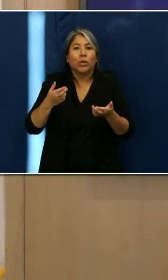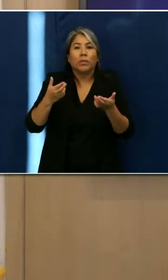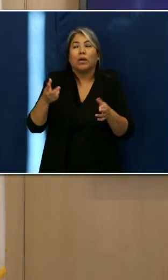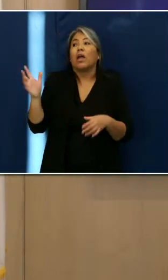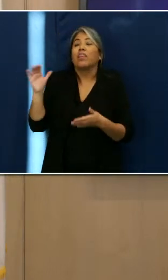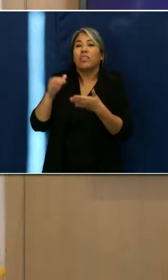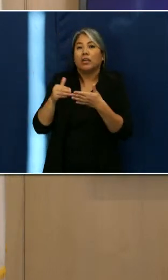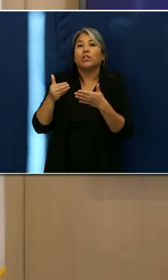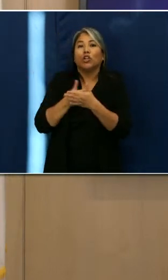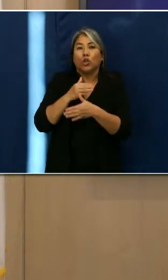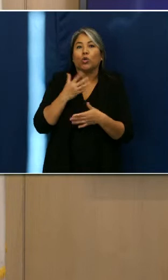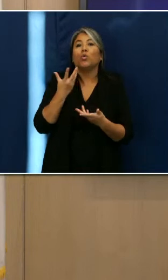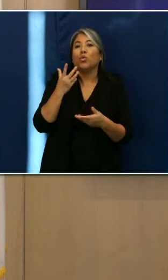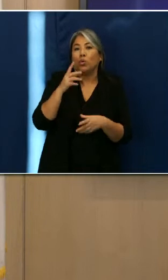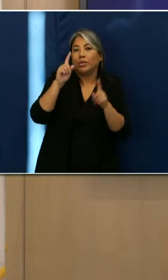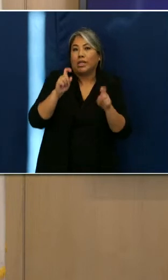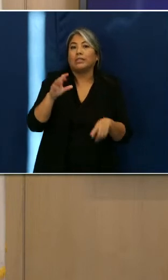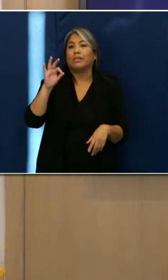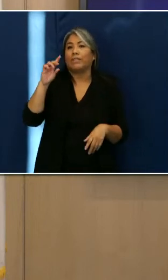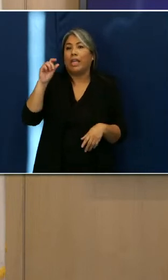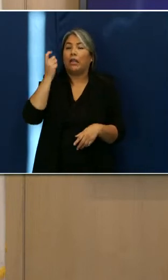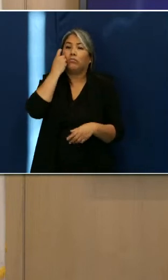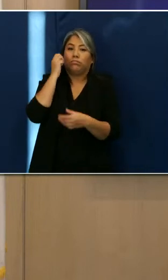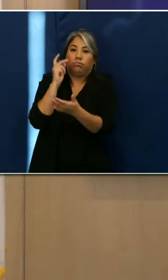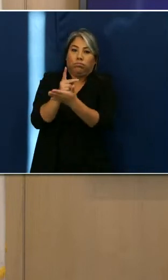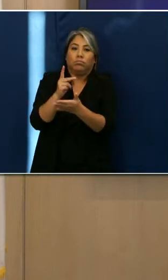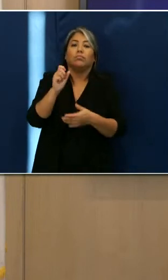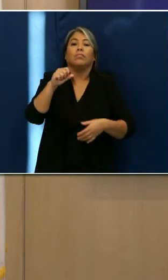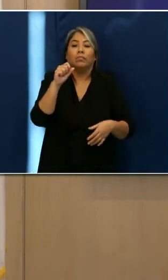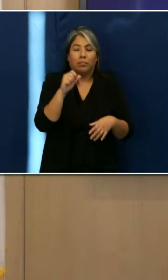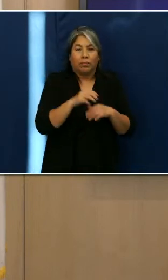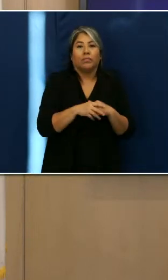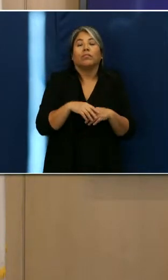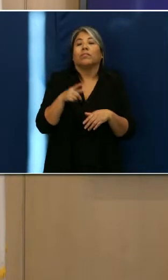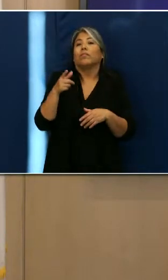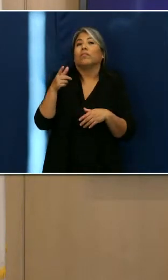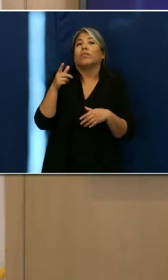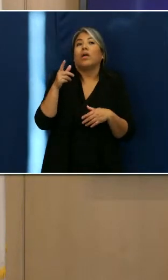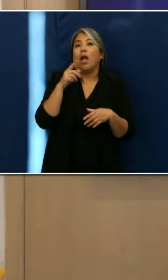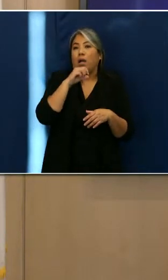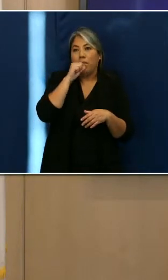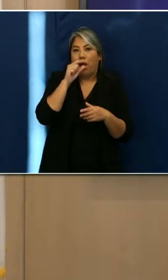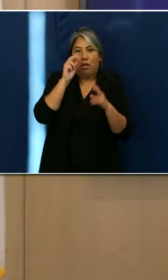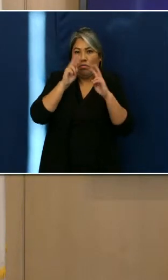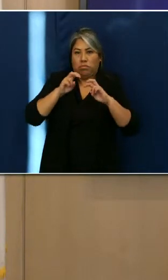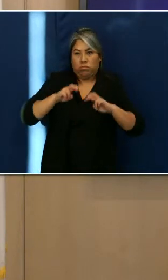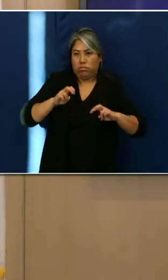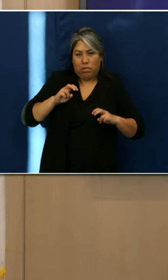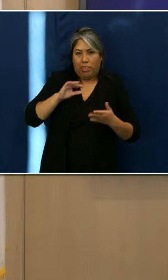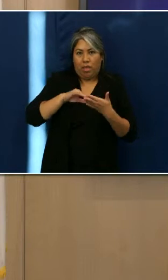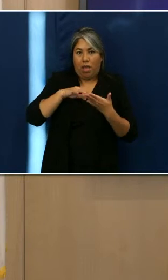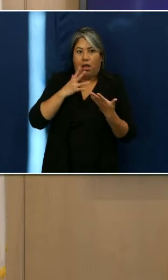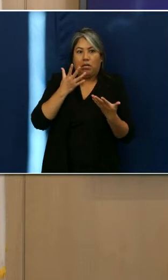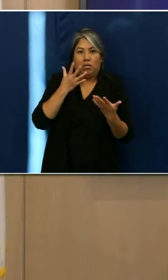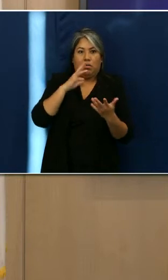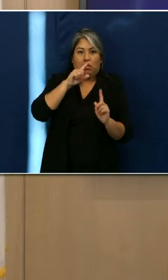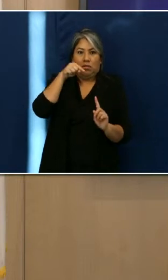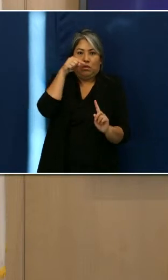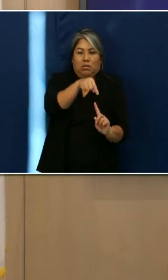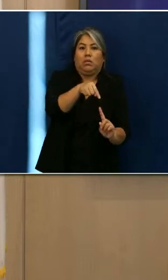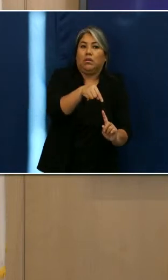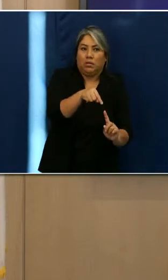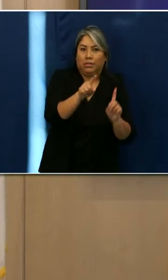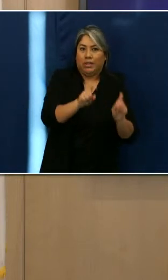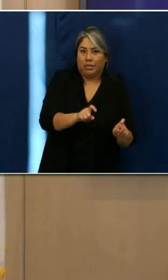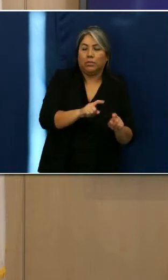been FDA authorized. I have not looked into the specific sensitivity, specificity information on that